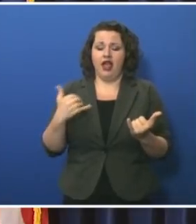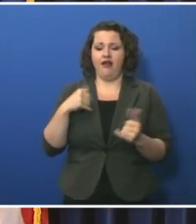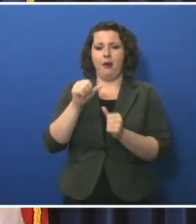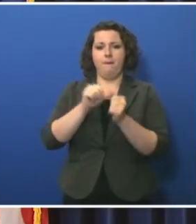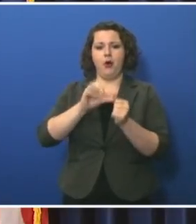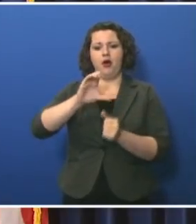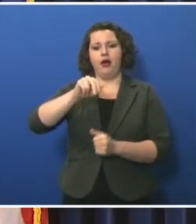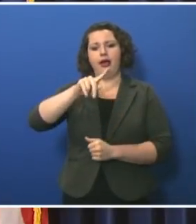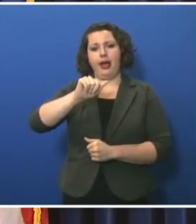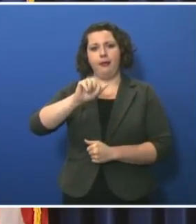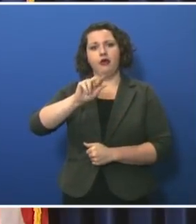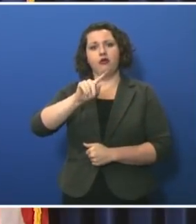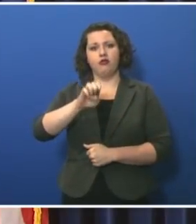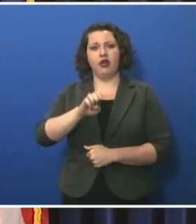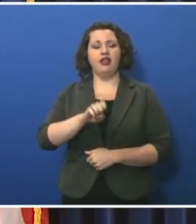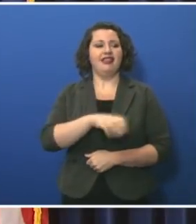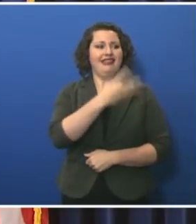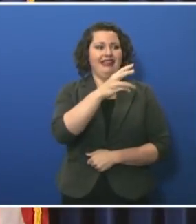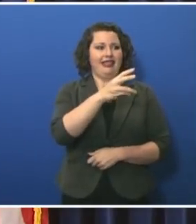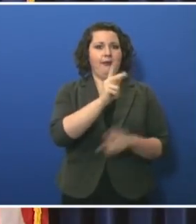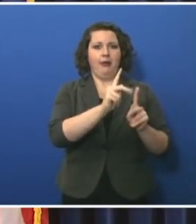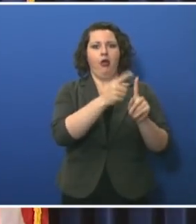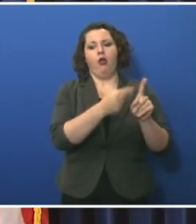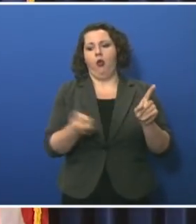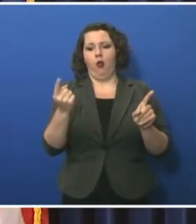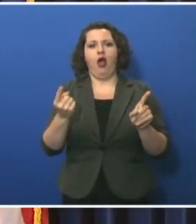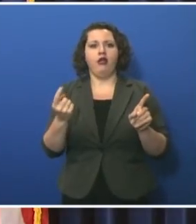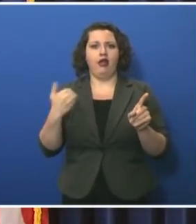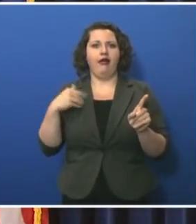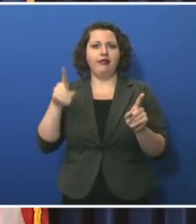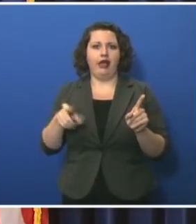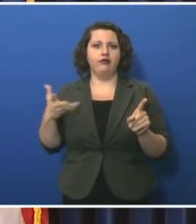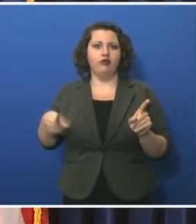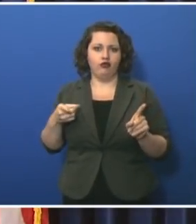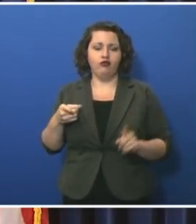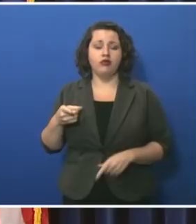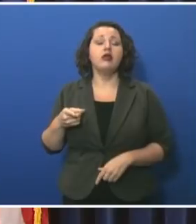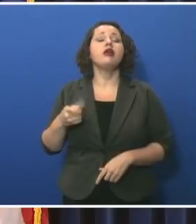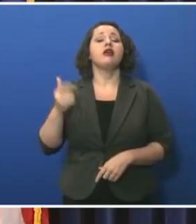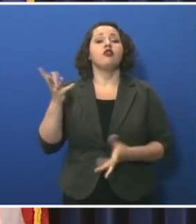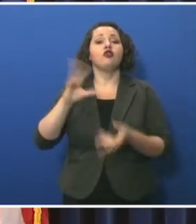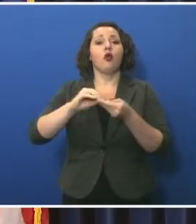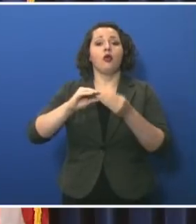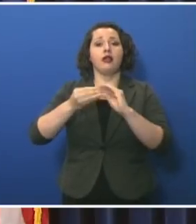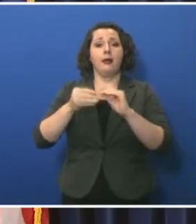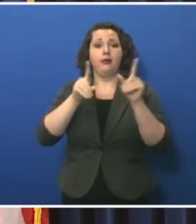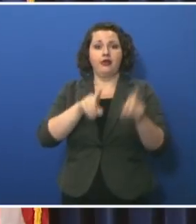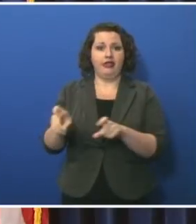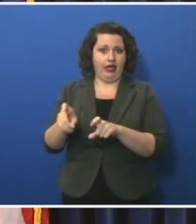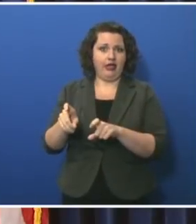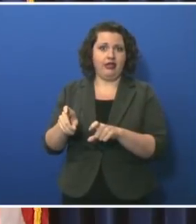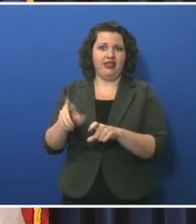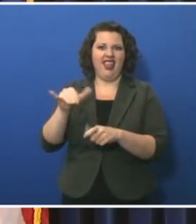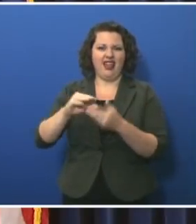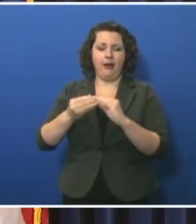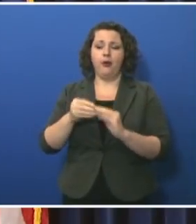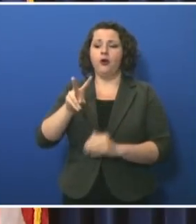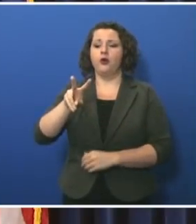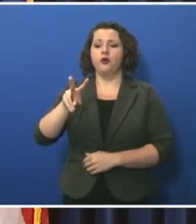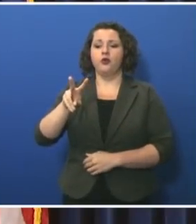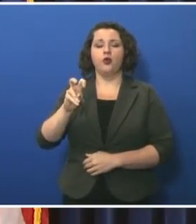capita rate of 1 in 16 Iowans have been tested. There's been a total number of tests done. That number is